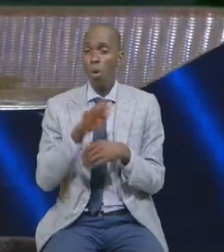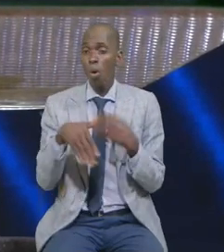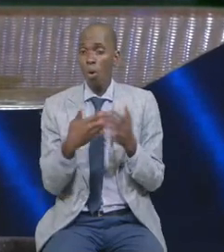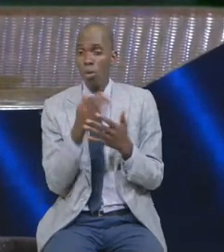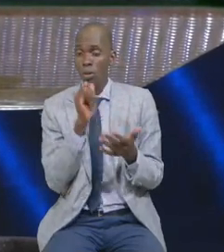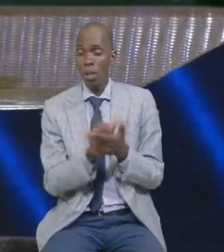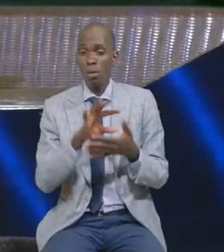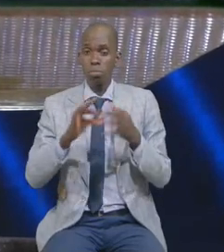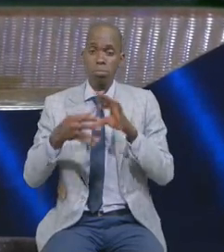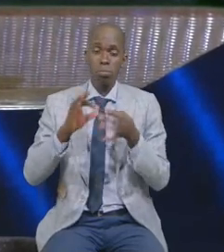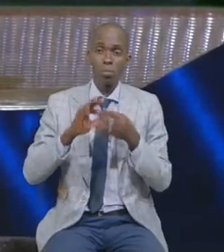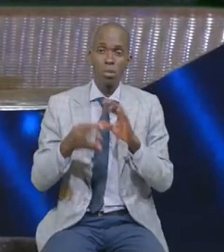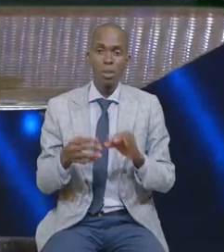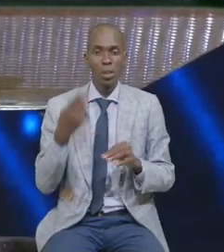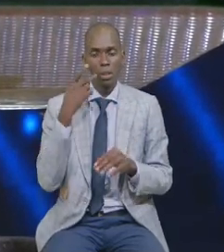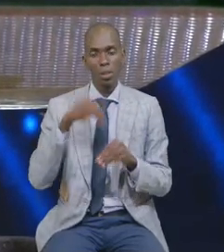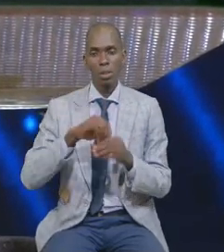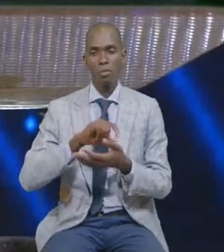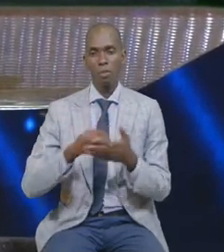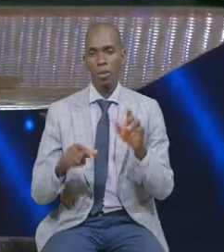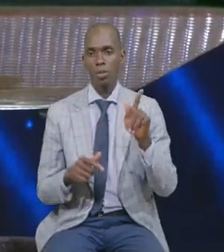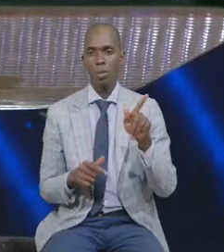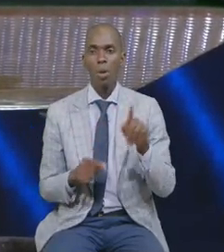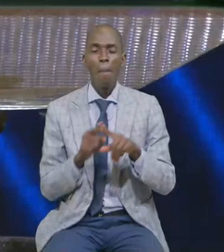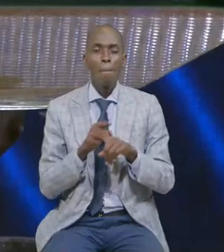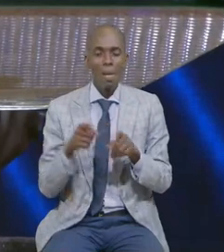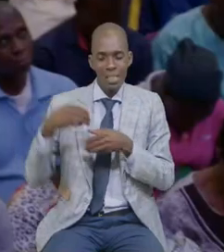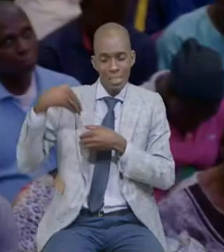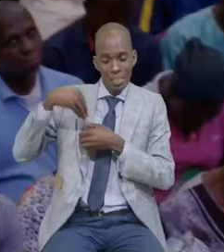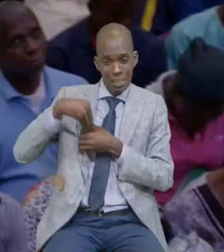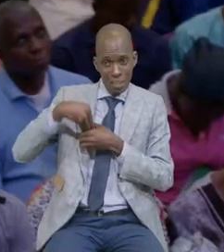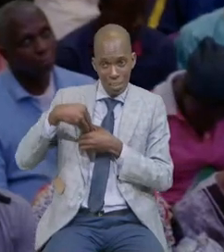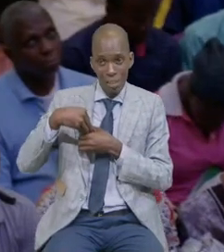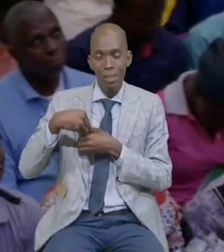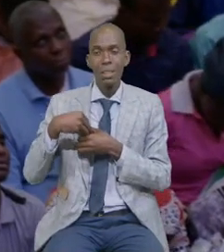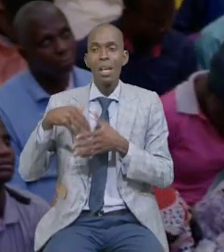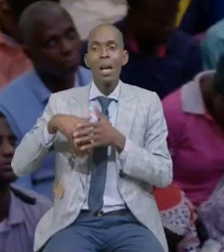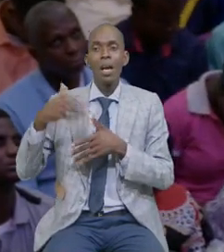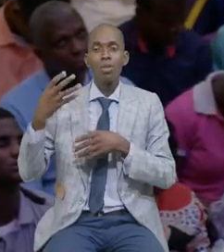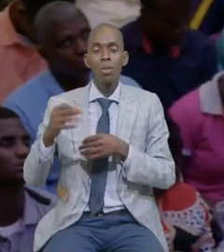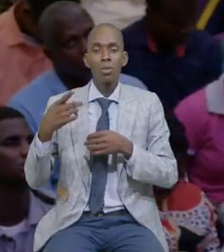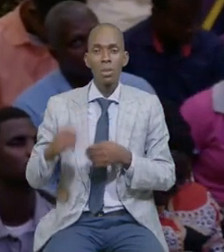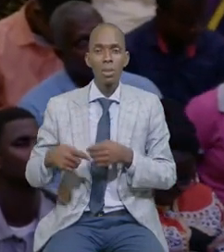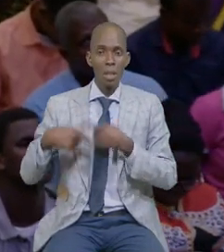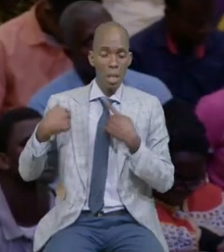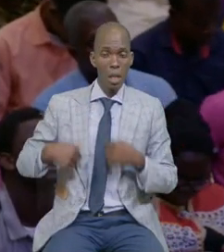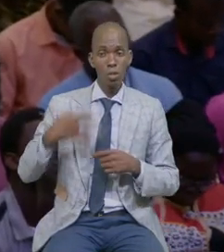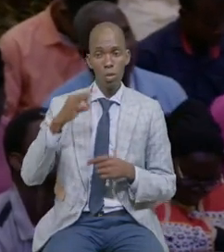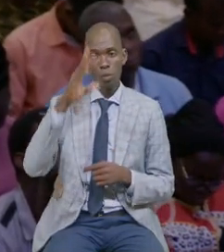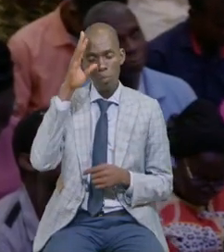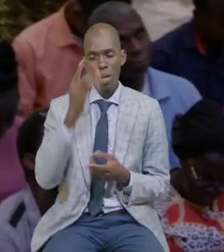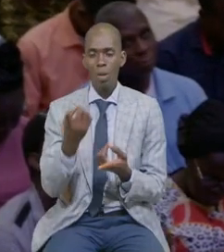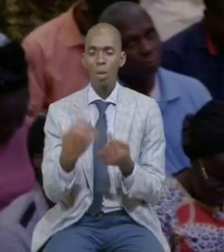verse 21. In verse 21, for from within, out of the heart of men, proceed